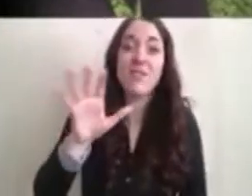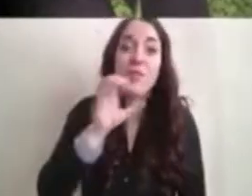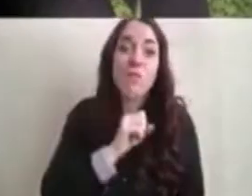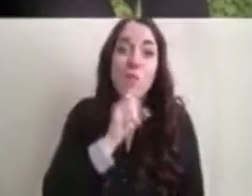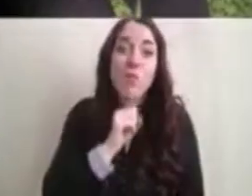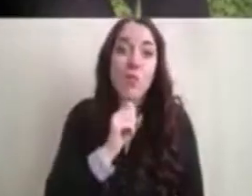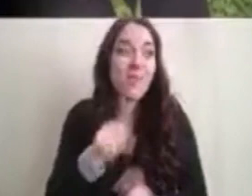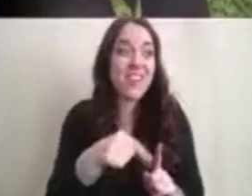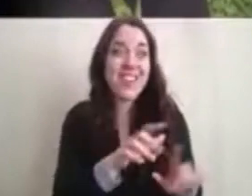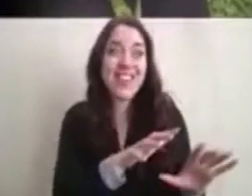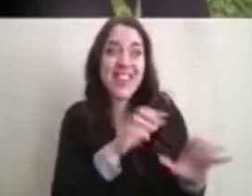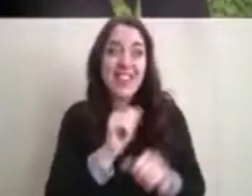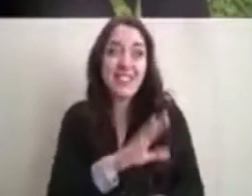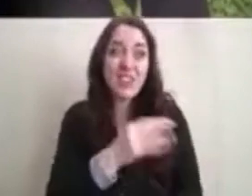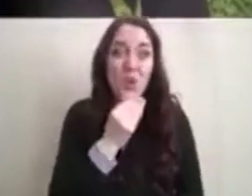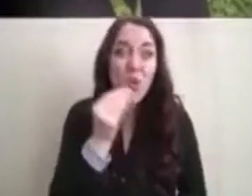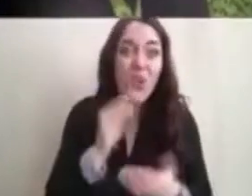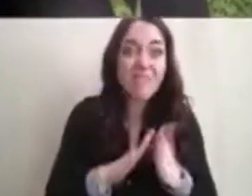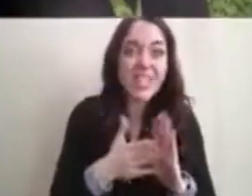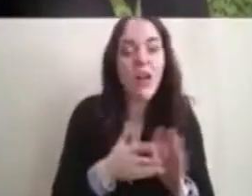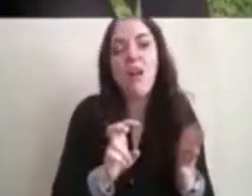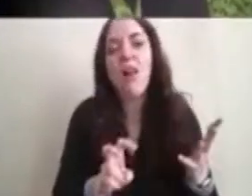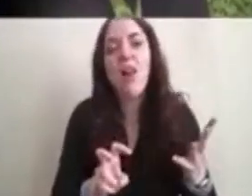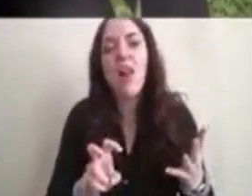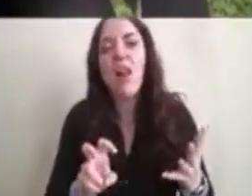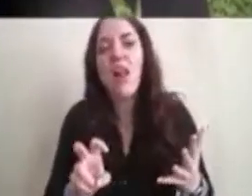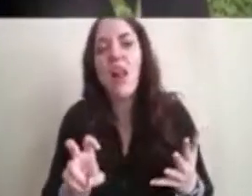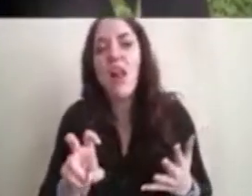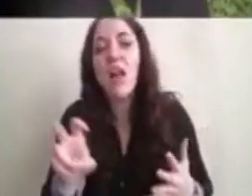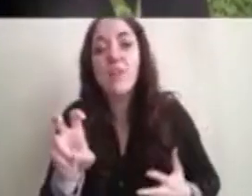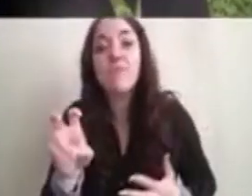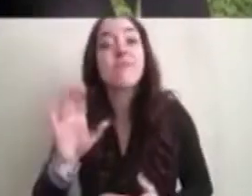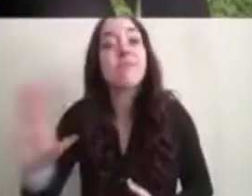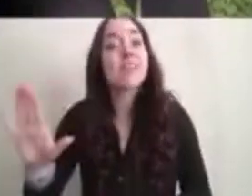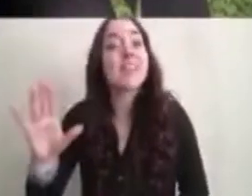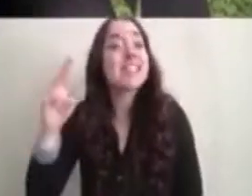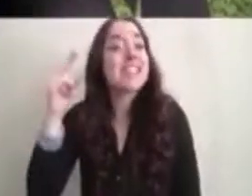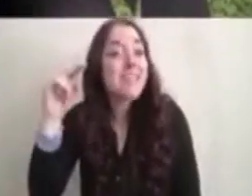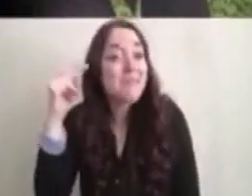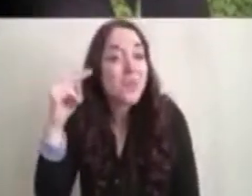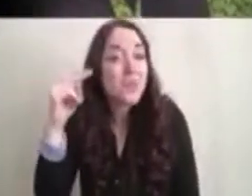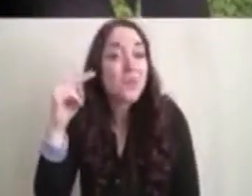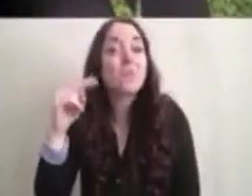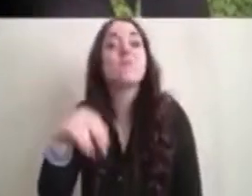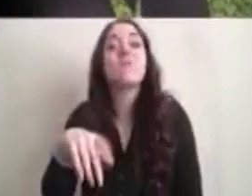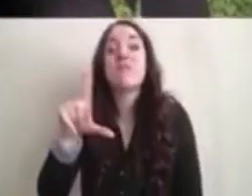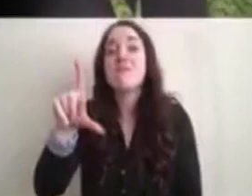possessions and the dependents they acquired in Haran, and they set out for Canaan.